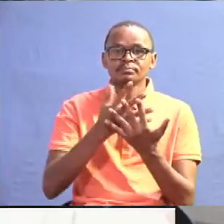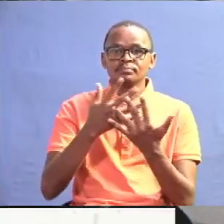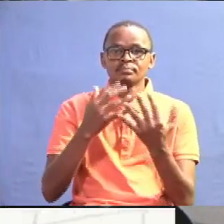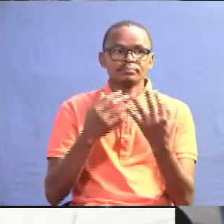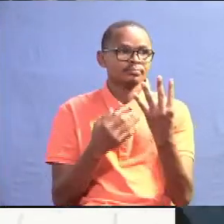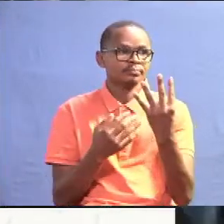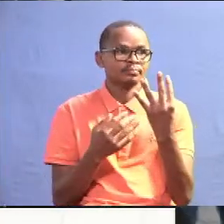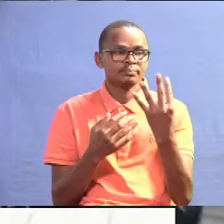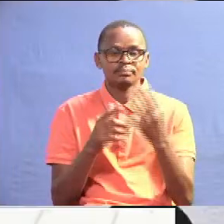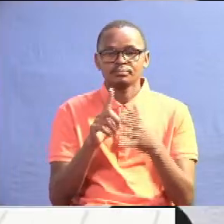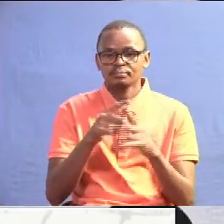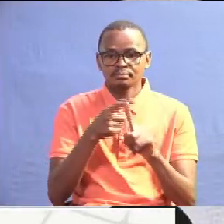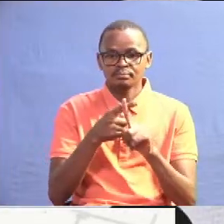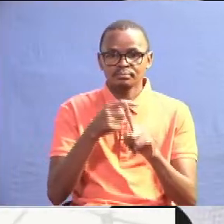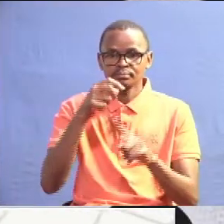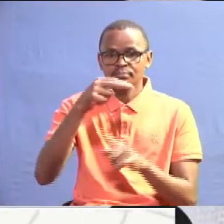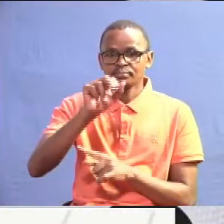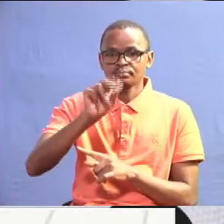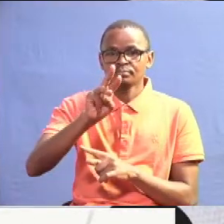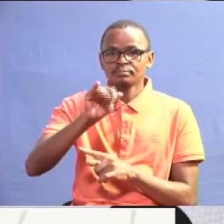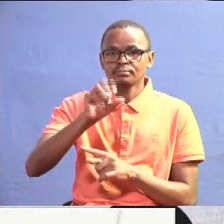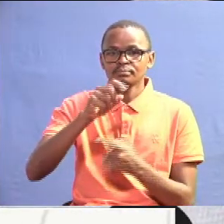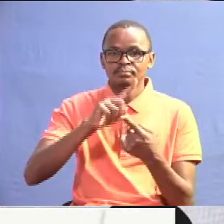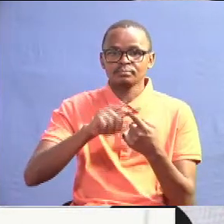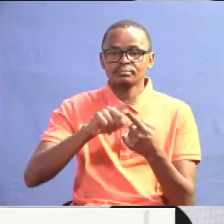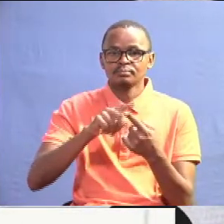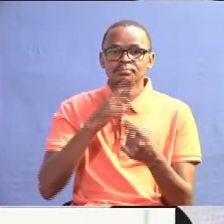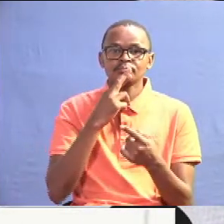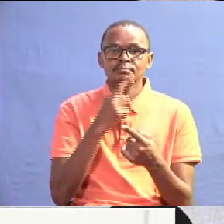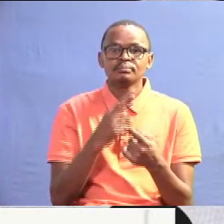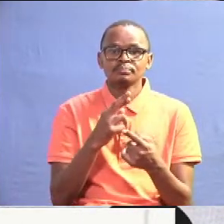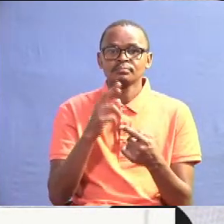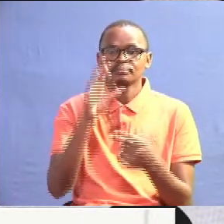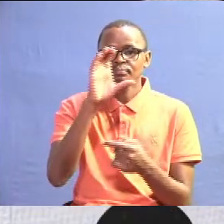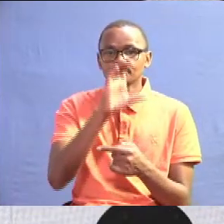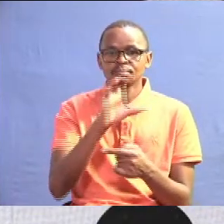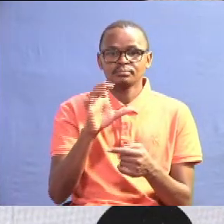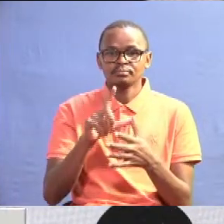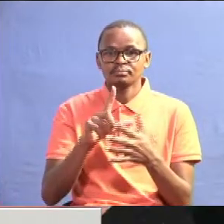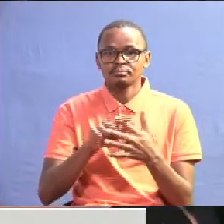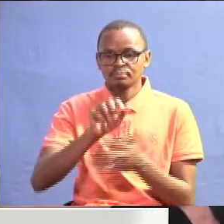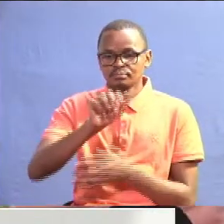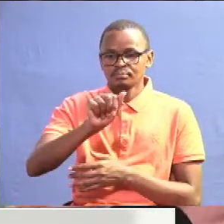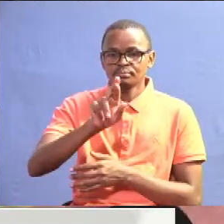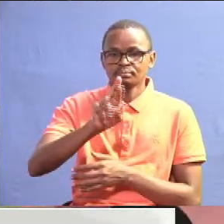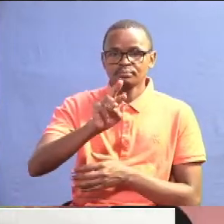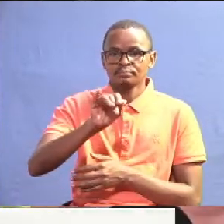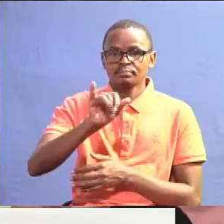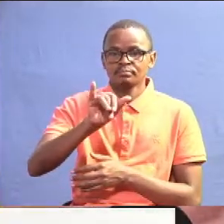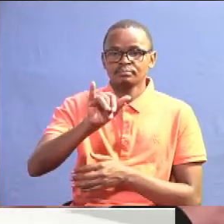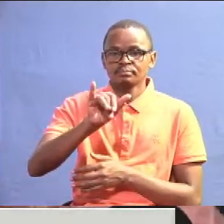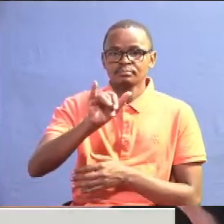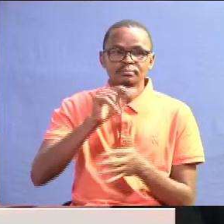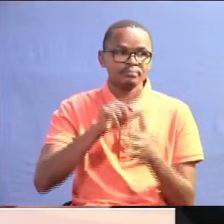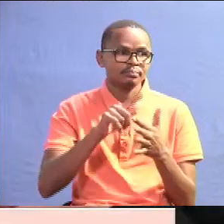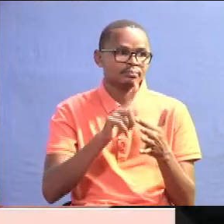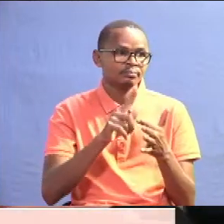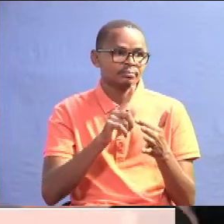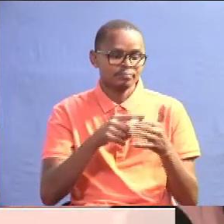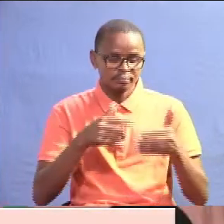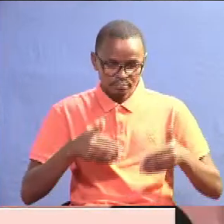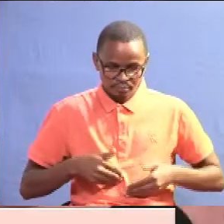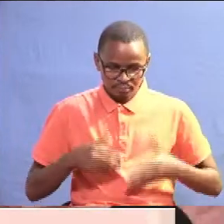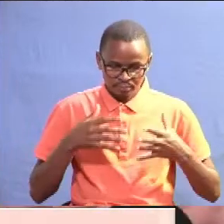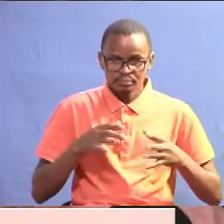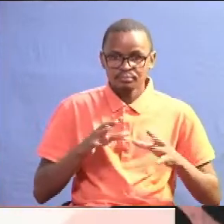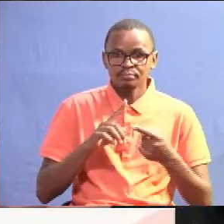female hostages from Hamas custody to the Red Cross and then to the Israeli army. The crowd cheered as the 3 young women, appearing